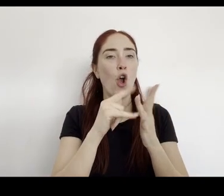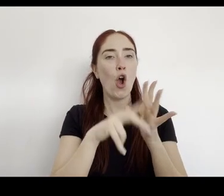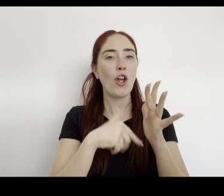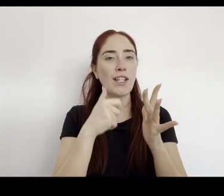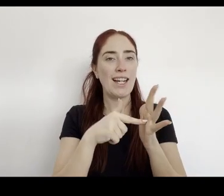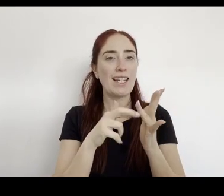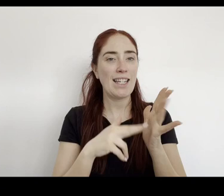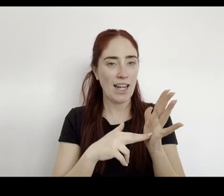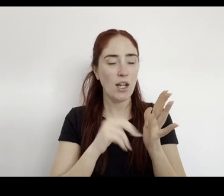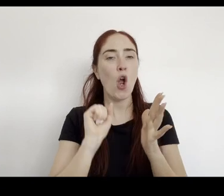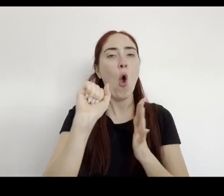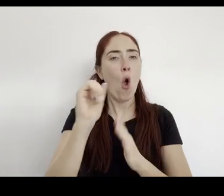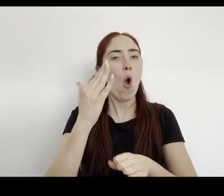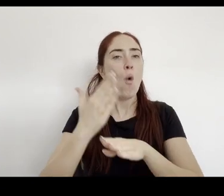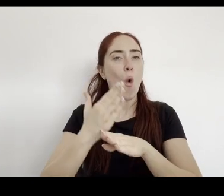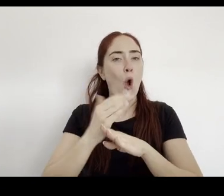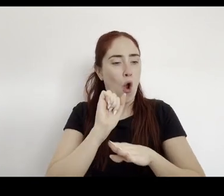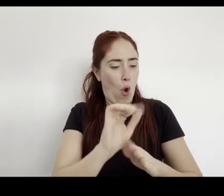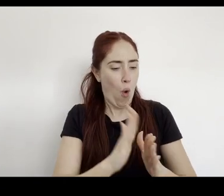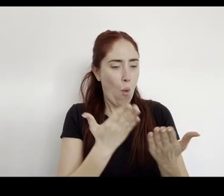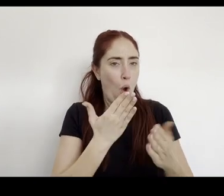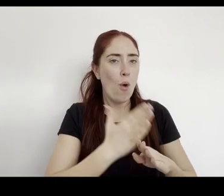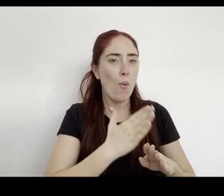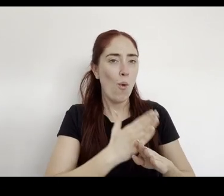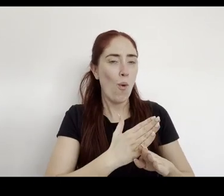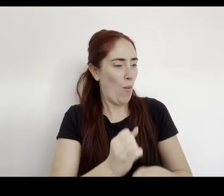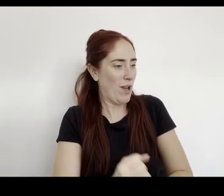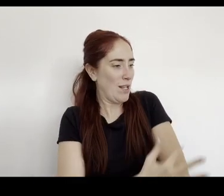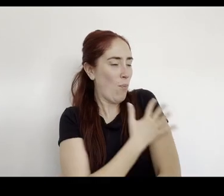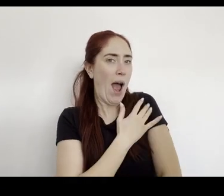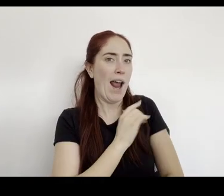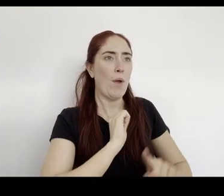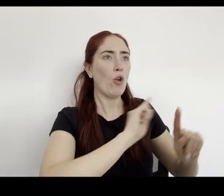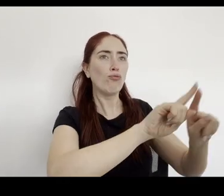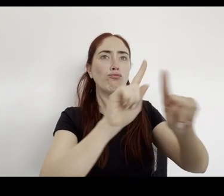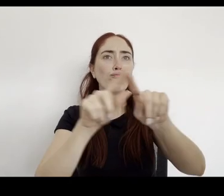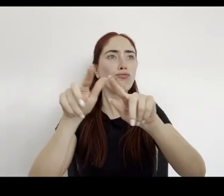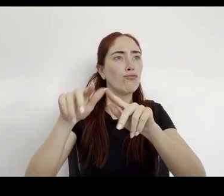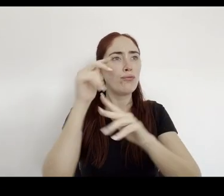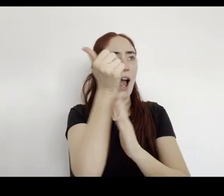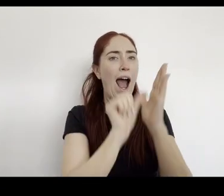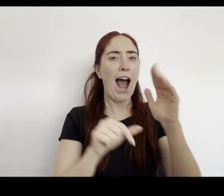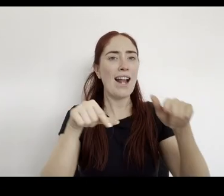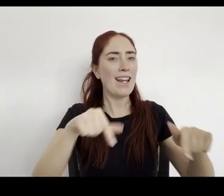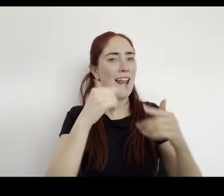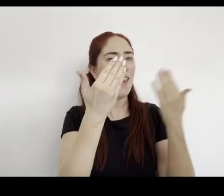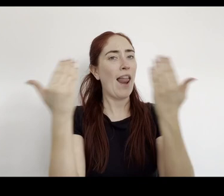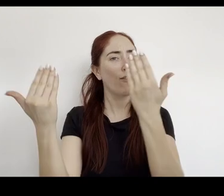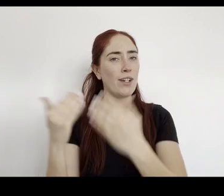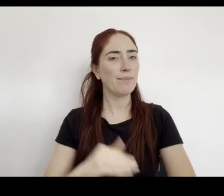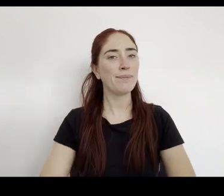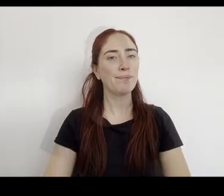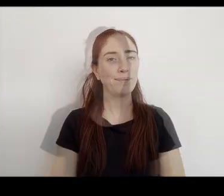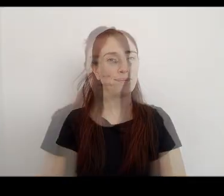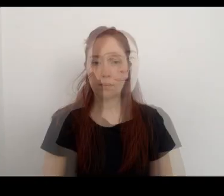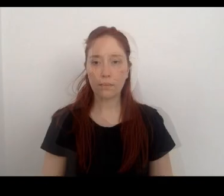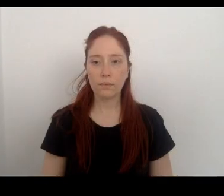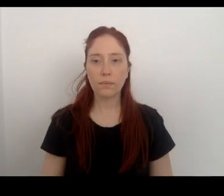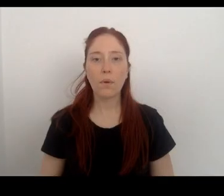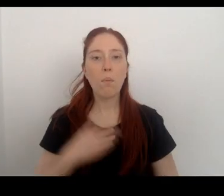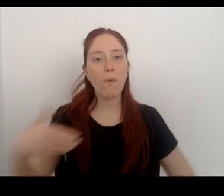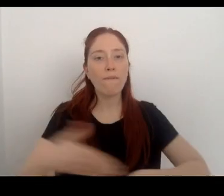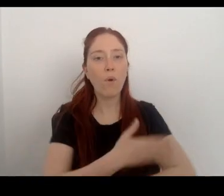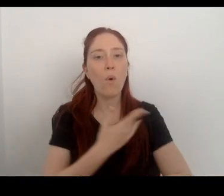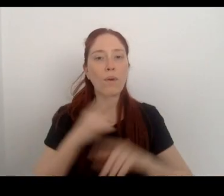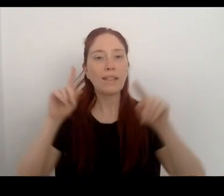lucky we are to be surrounded by so much of her work here in the gallery. First, we'd like to start by acknowledging the Ngunnawal and Ngambri peoples, who